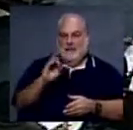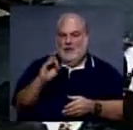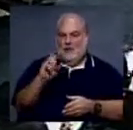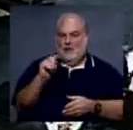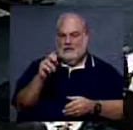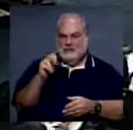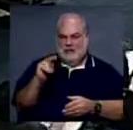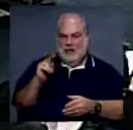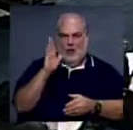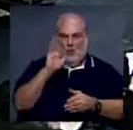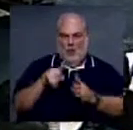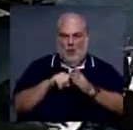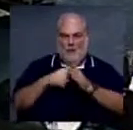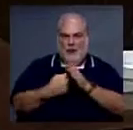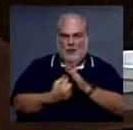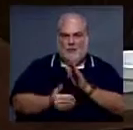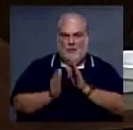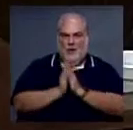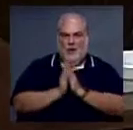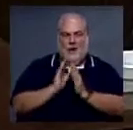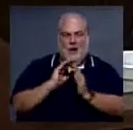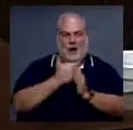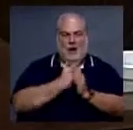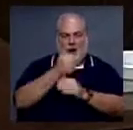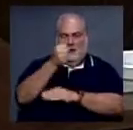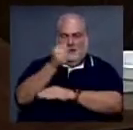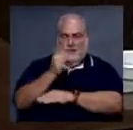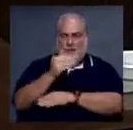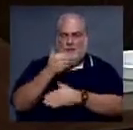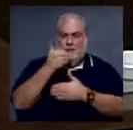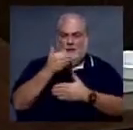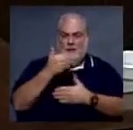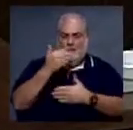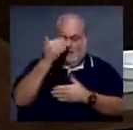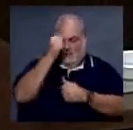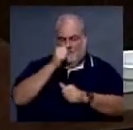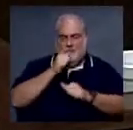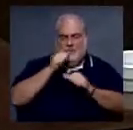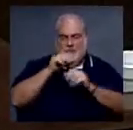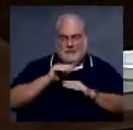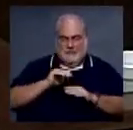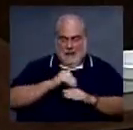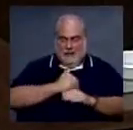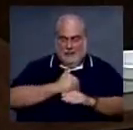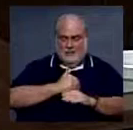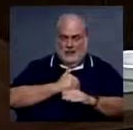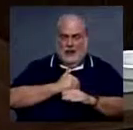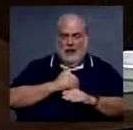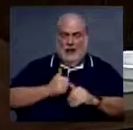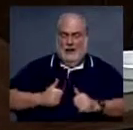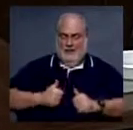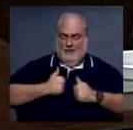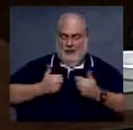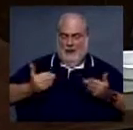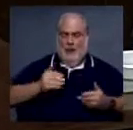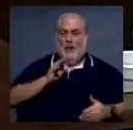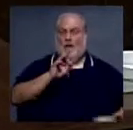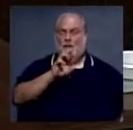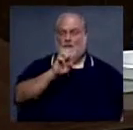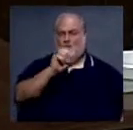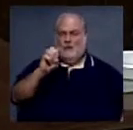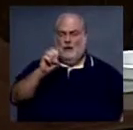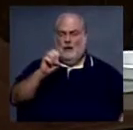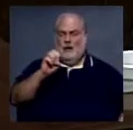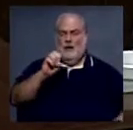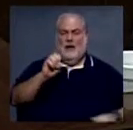me in prayer? Our God, we thank you for the blessings that are ours as we live in a free country. We thank you for the